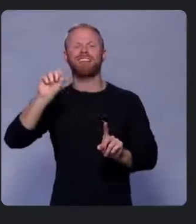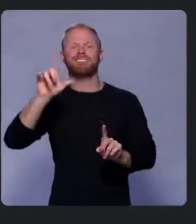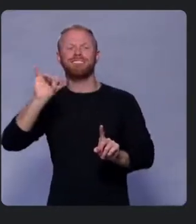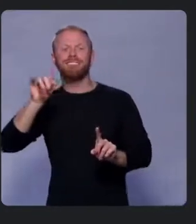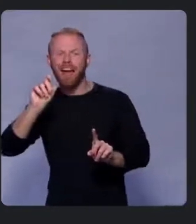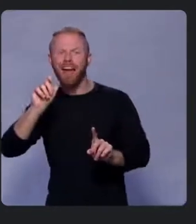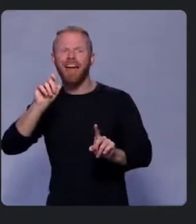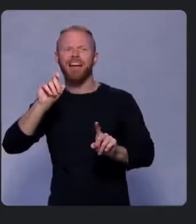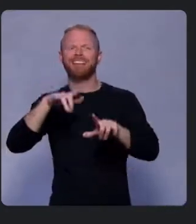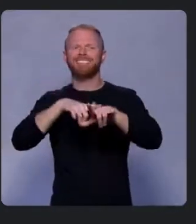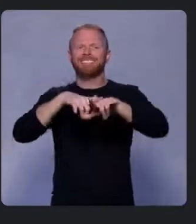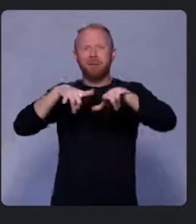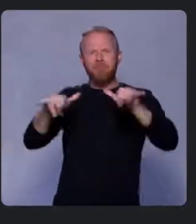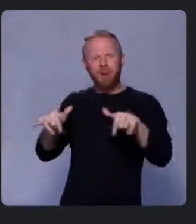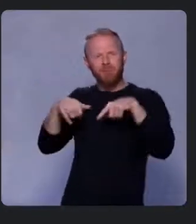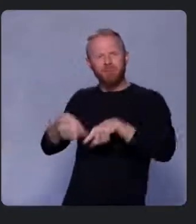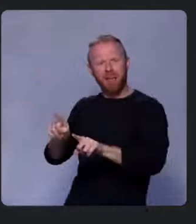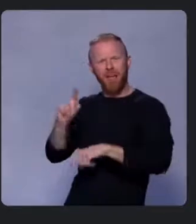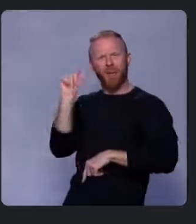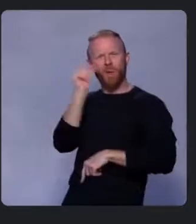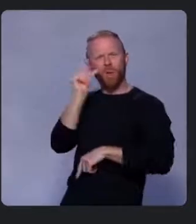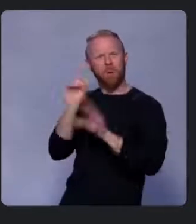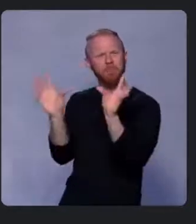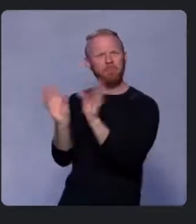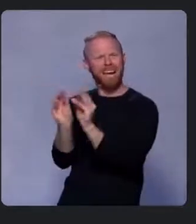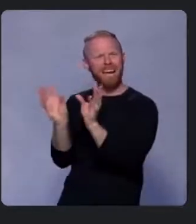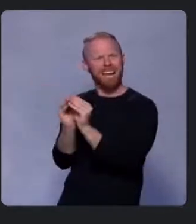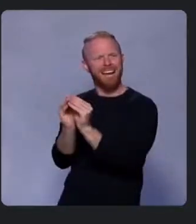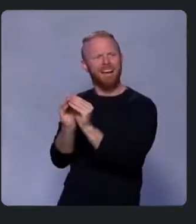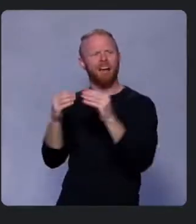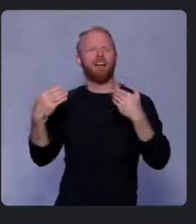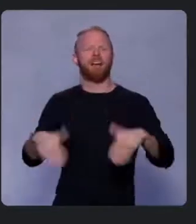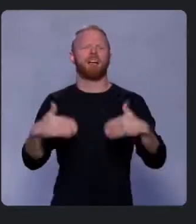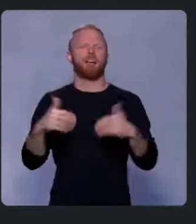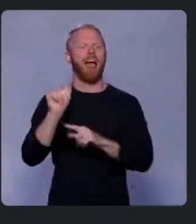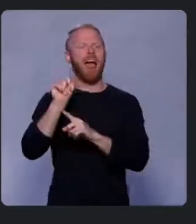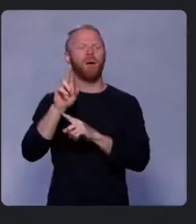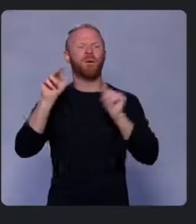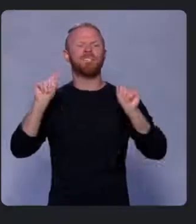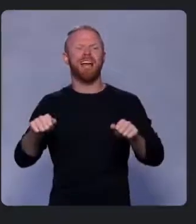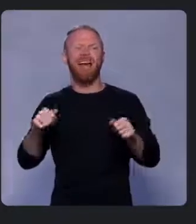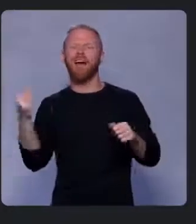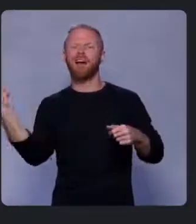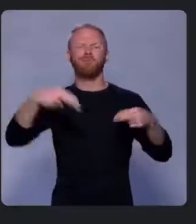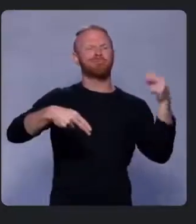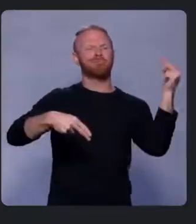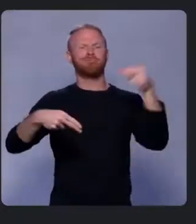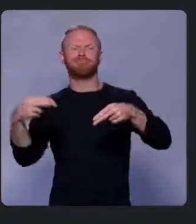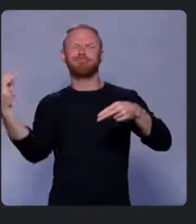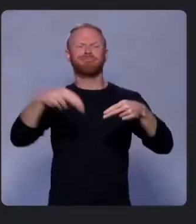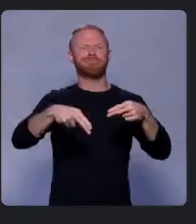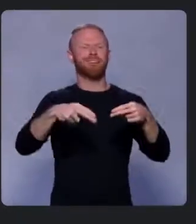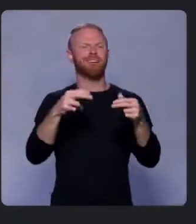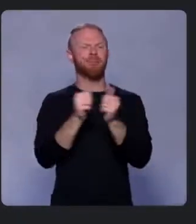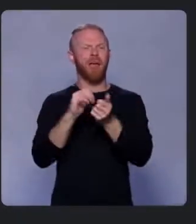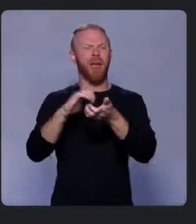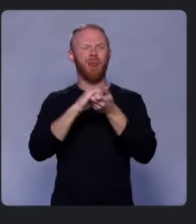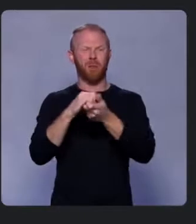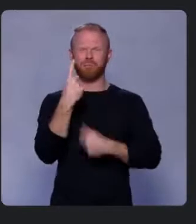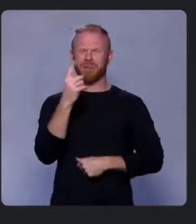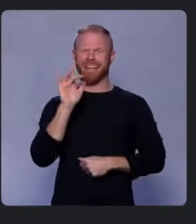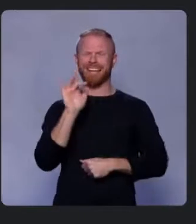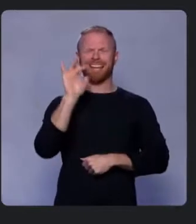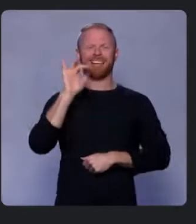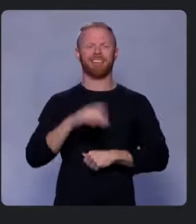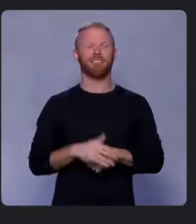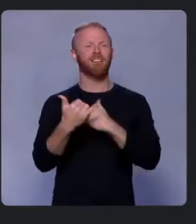into a Google Meet call. Now Adu can join his colleagues with just one click. And this fall, we're excited to